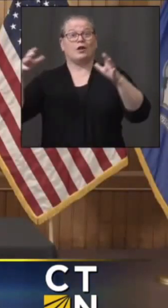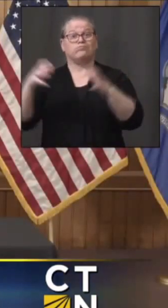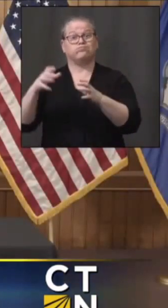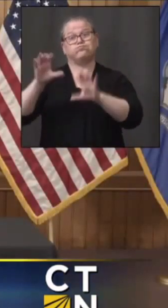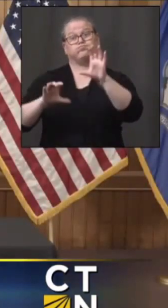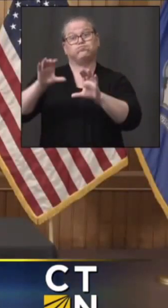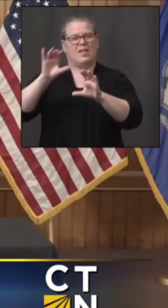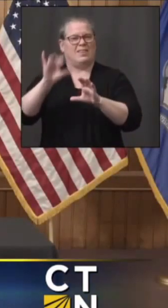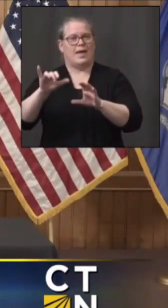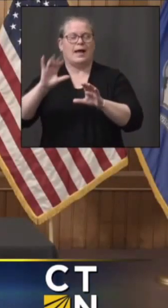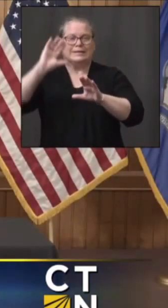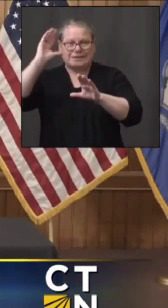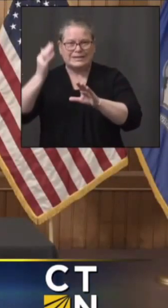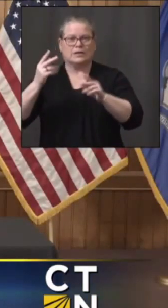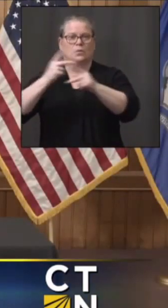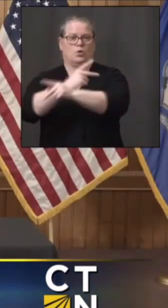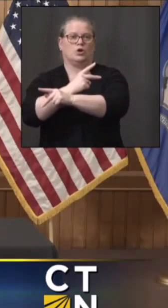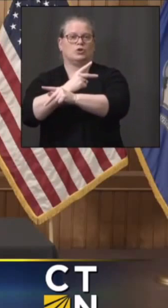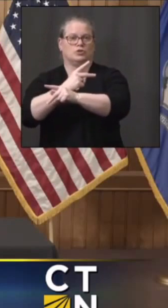Hearst, Connecticut Media.